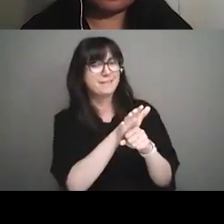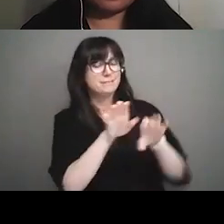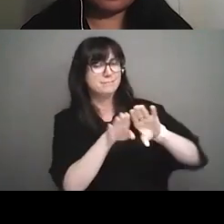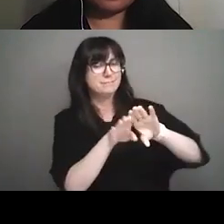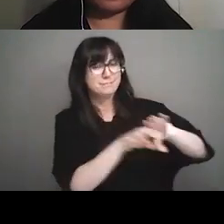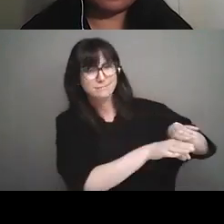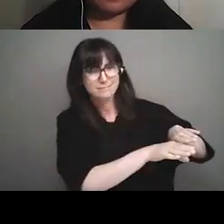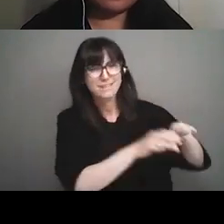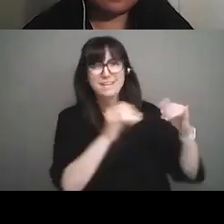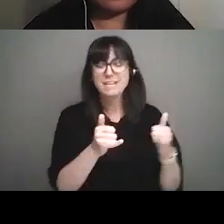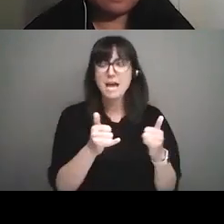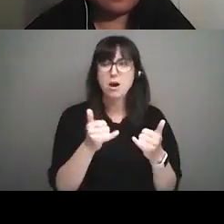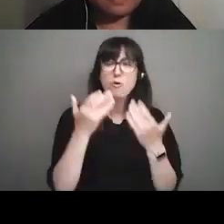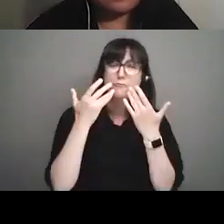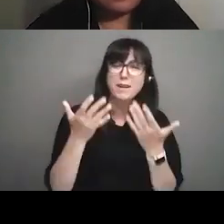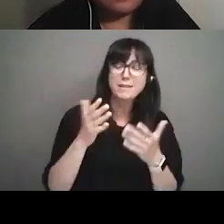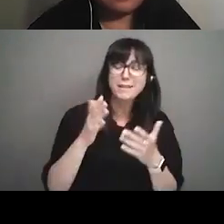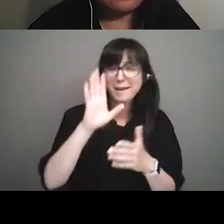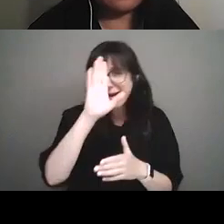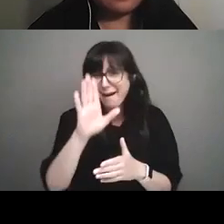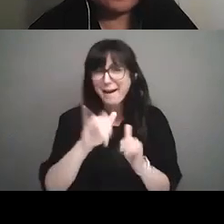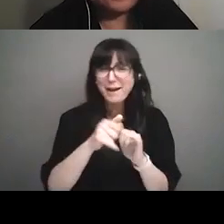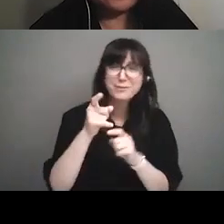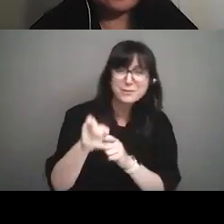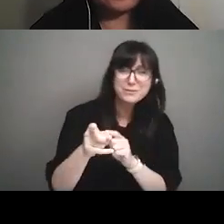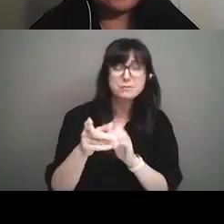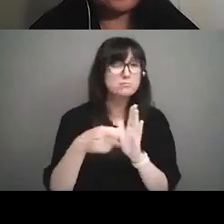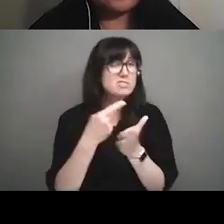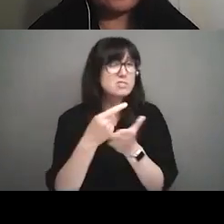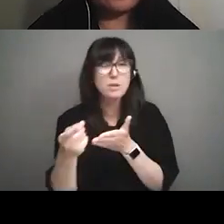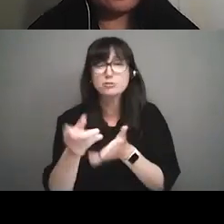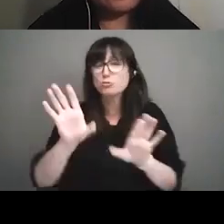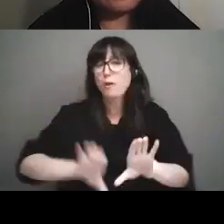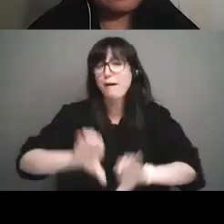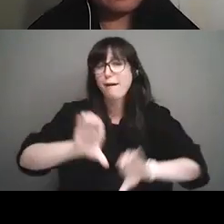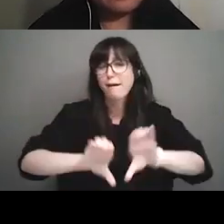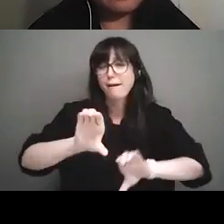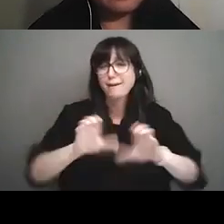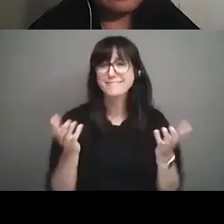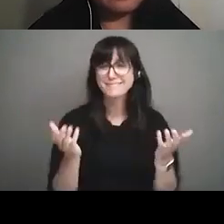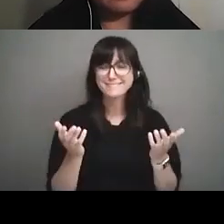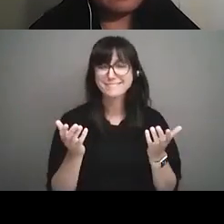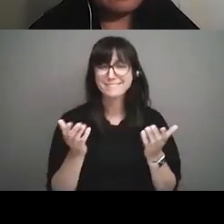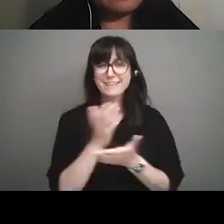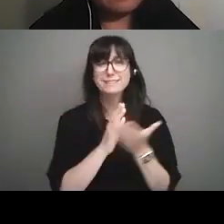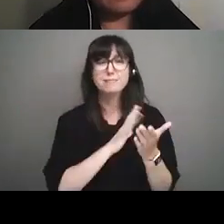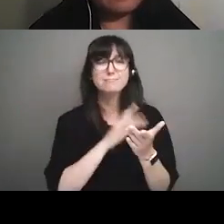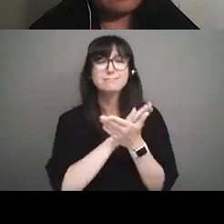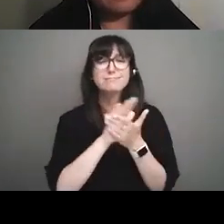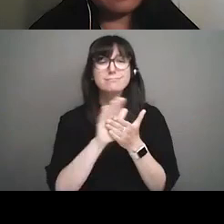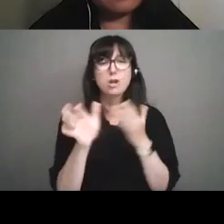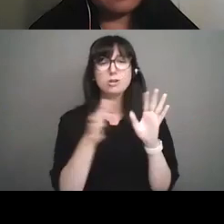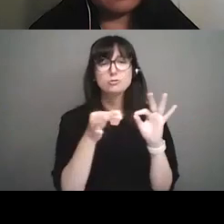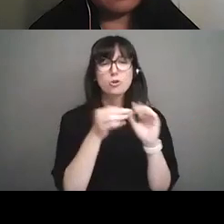rather just a friendly check-in once a week. So as you can see from some of our very touching anecdotes that we've gotten